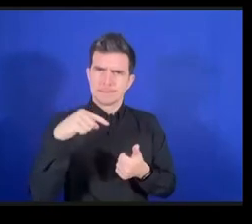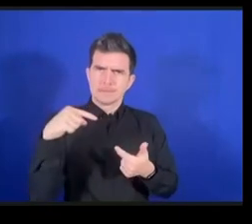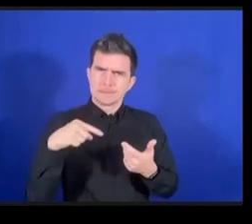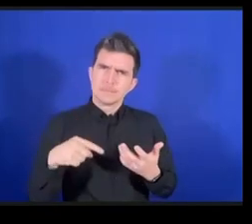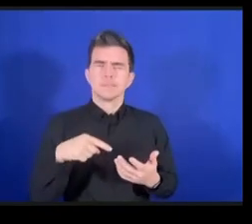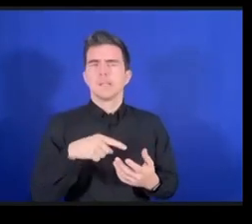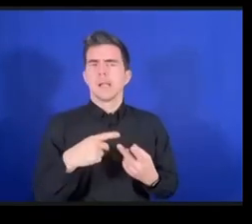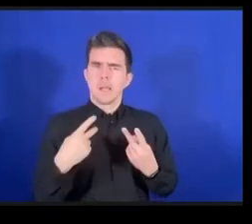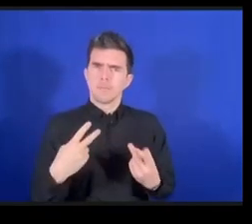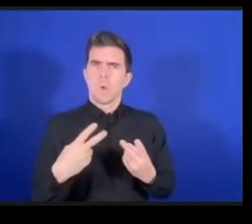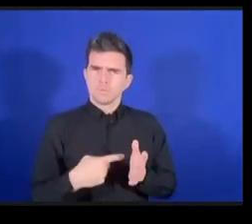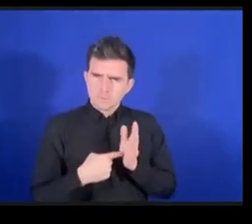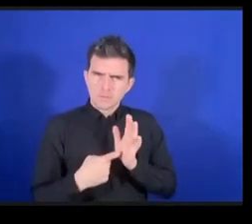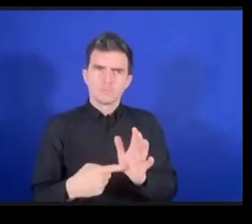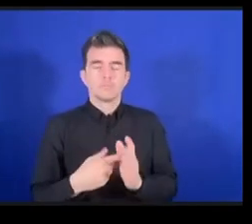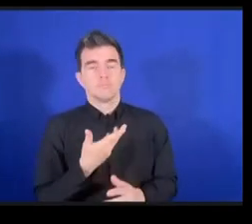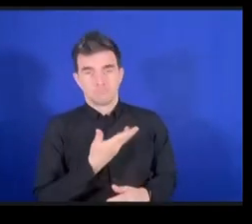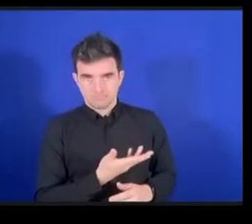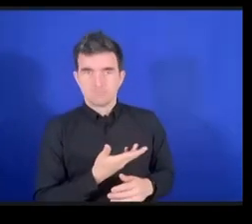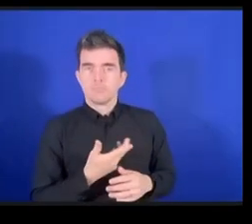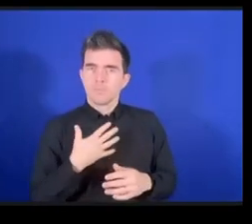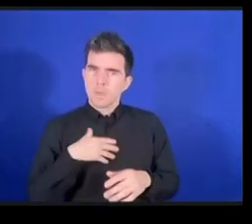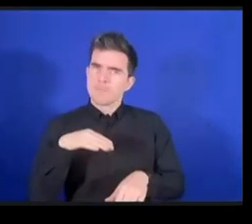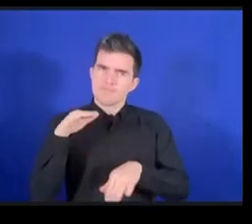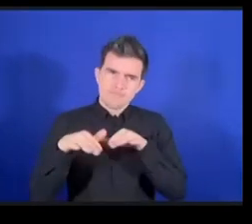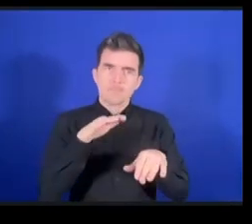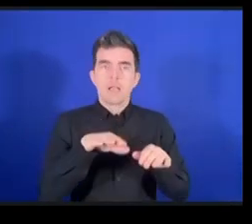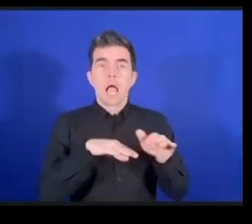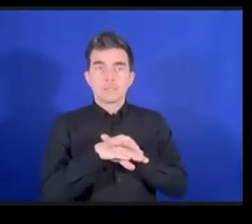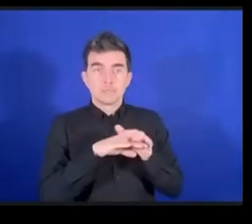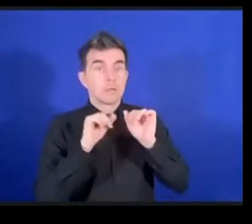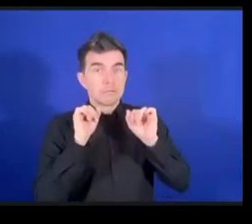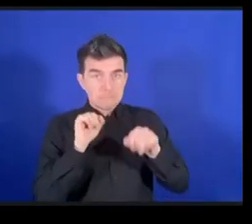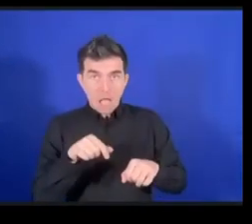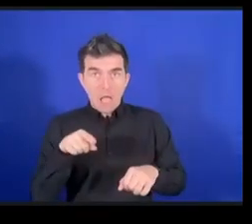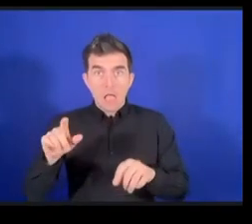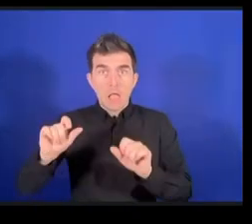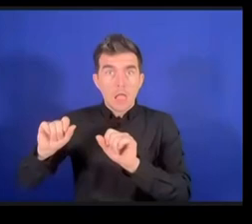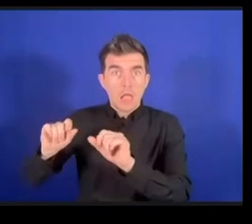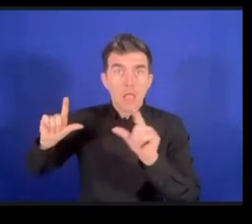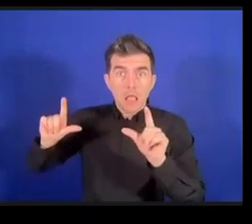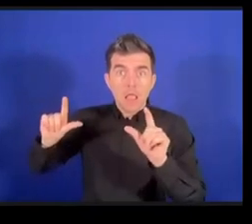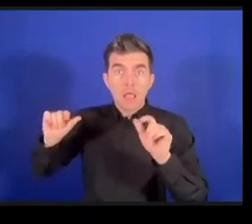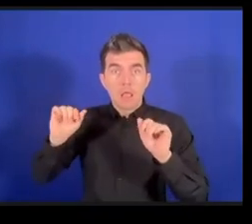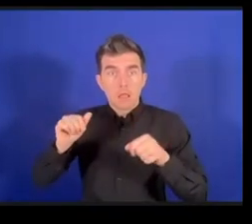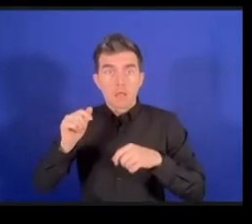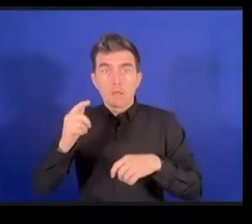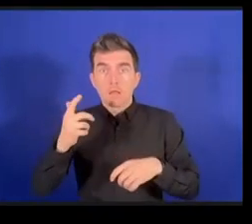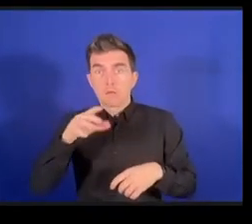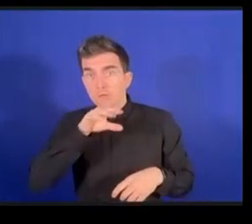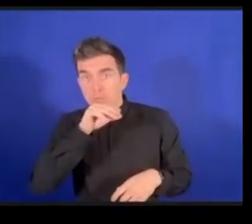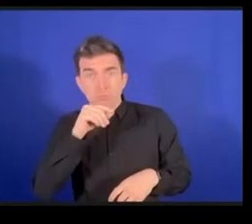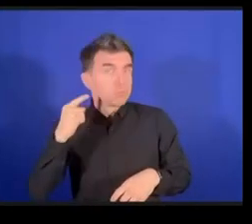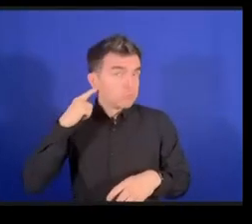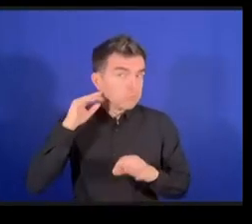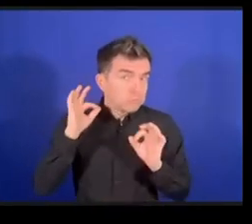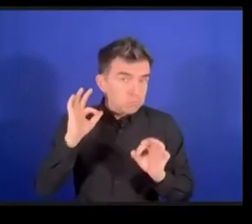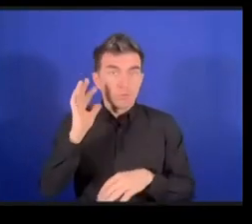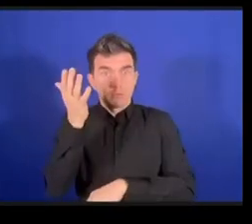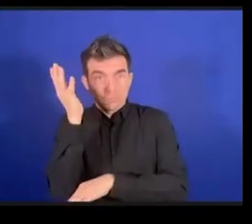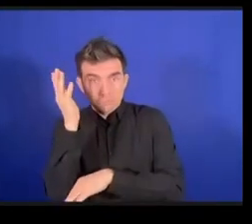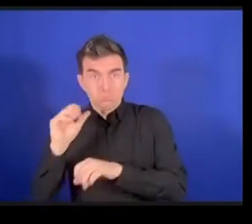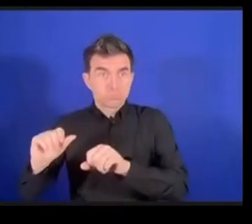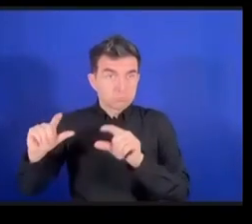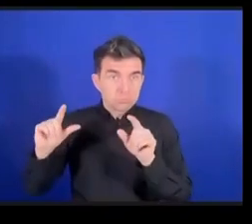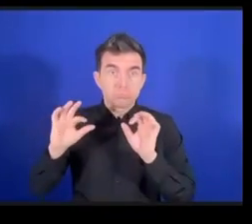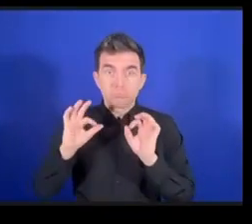access that we can hear him Alejandro can you hear us I hear you very well and